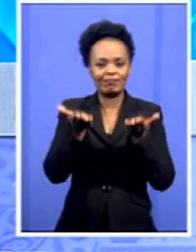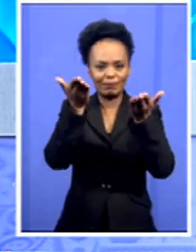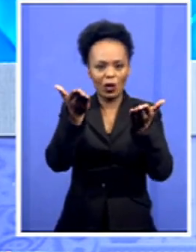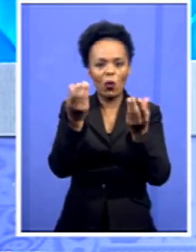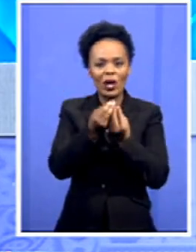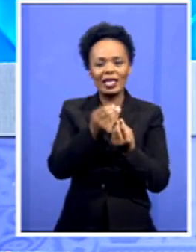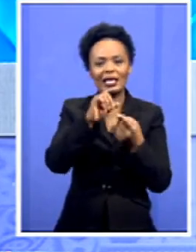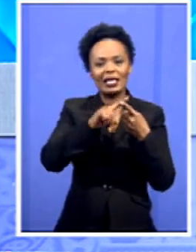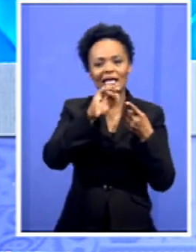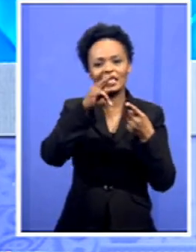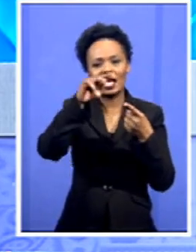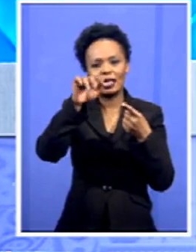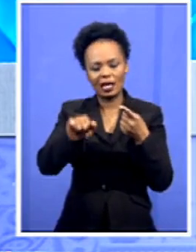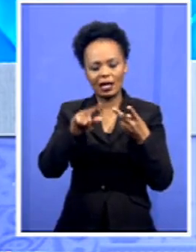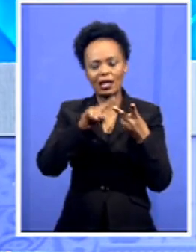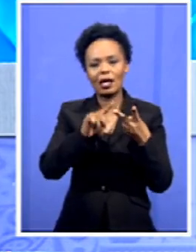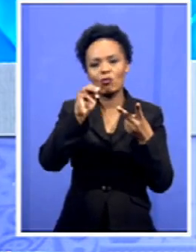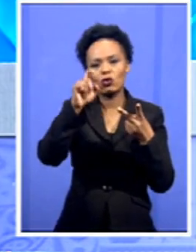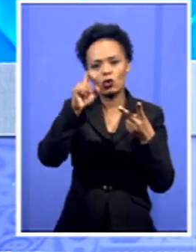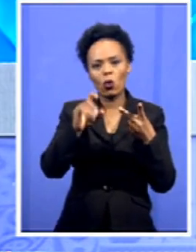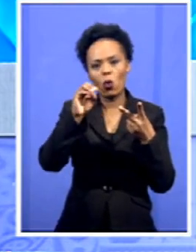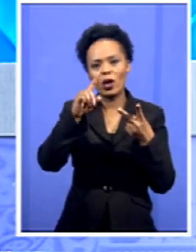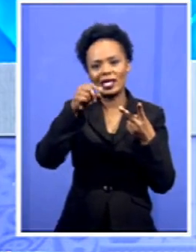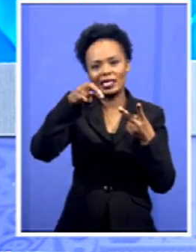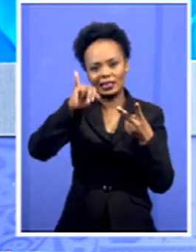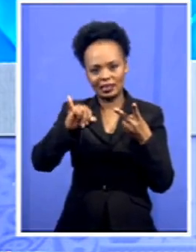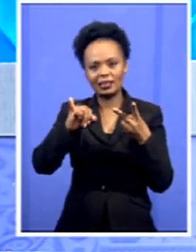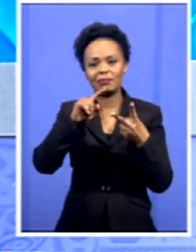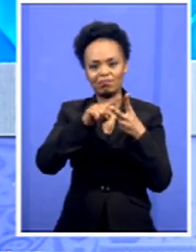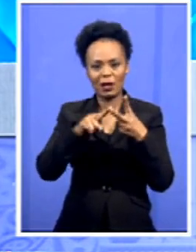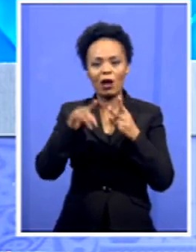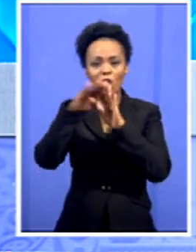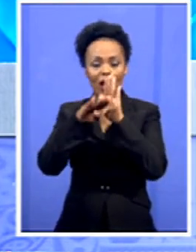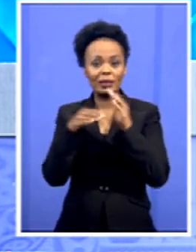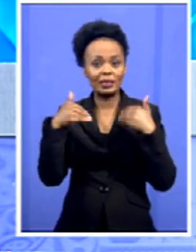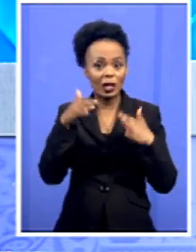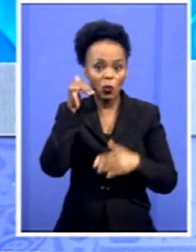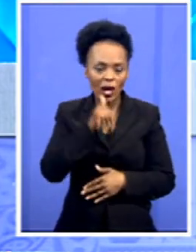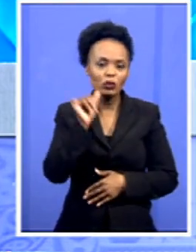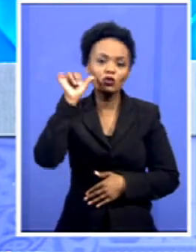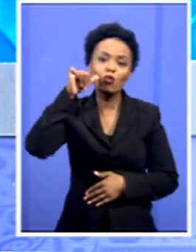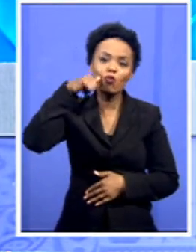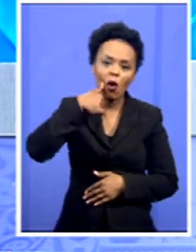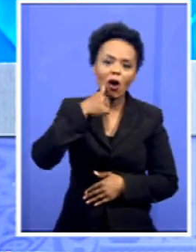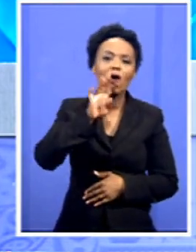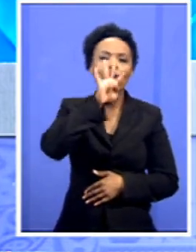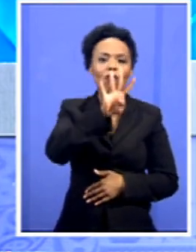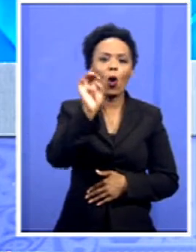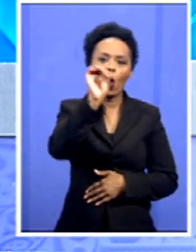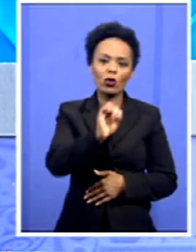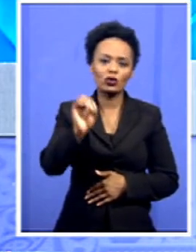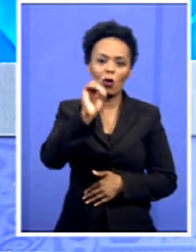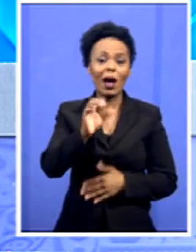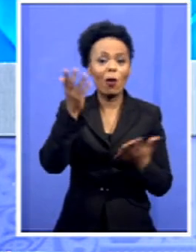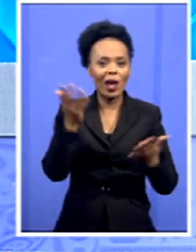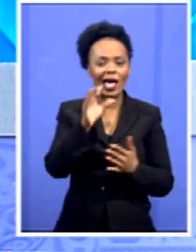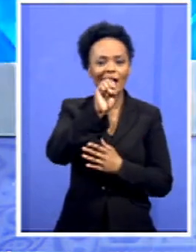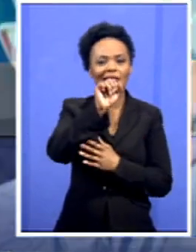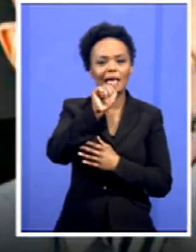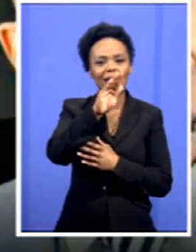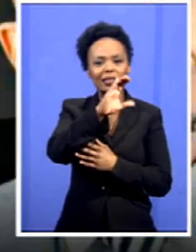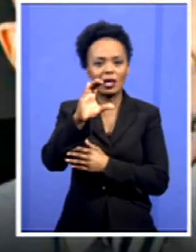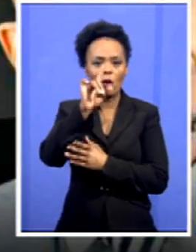Criselda Lewis and, of course, Kolisi Masango. And that starts tomorrow, the 4th of October, on SABC1